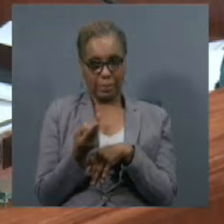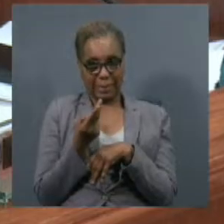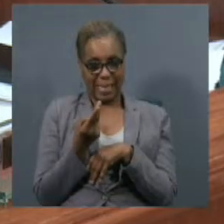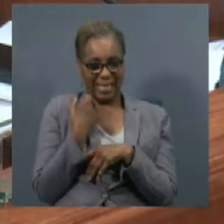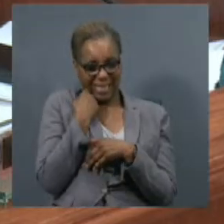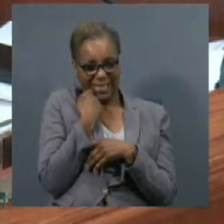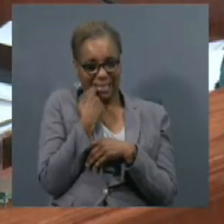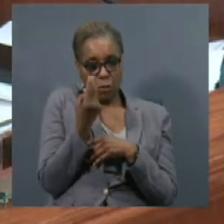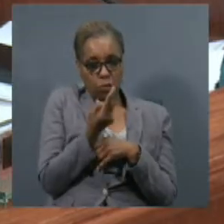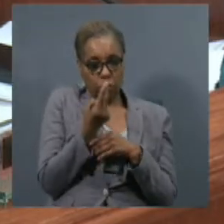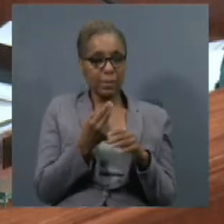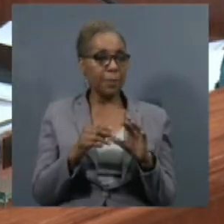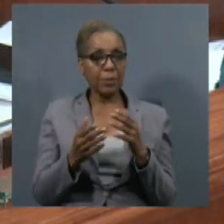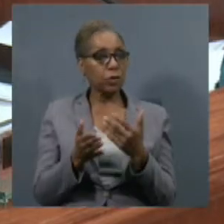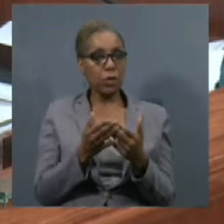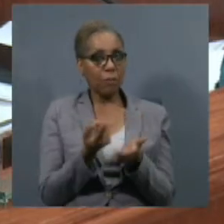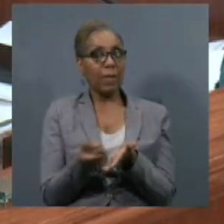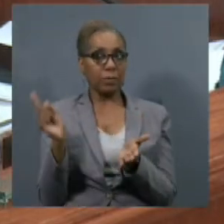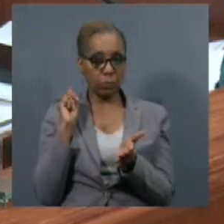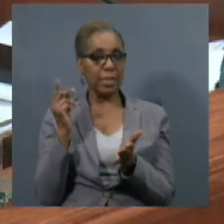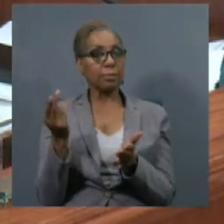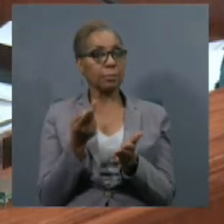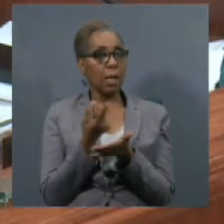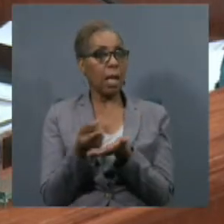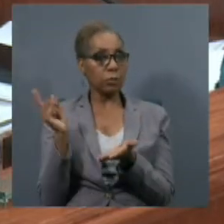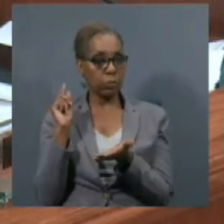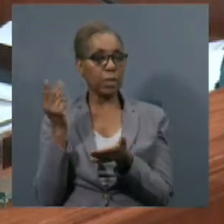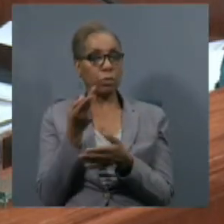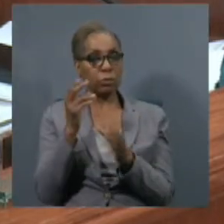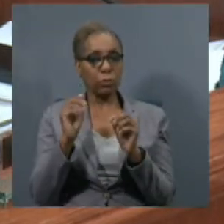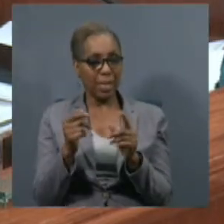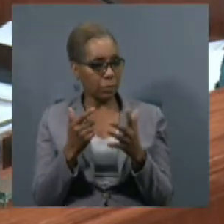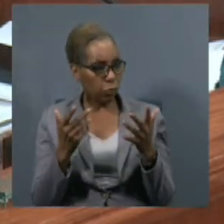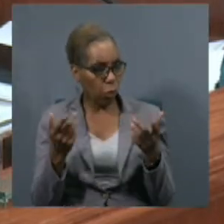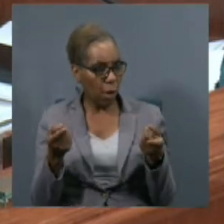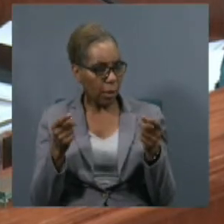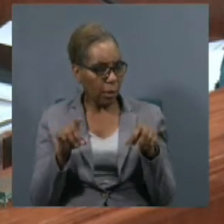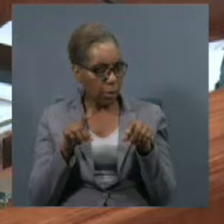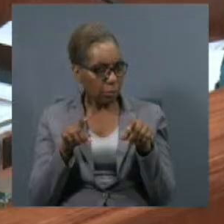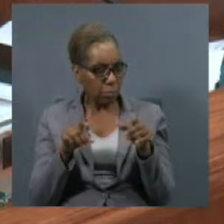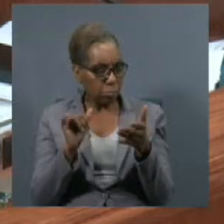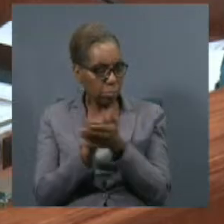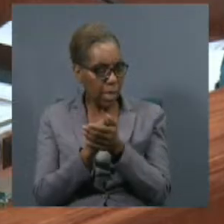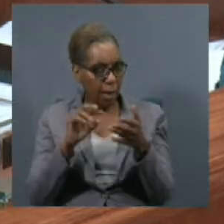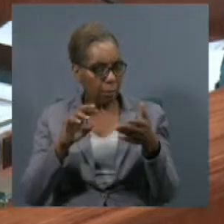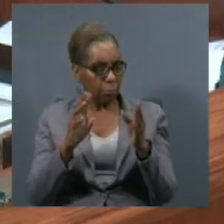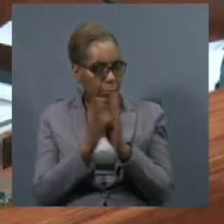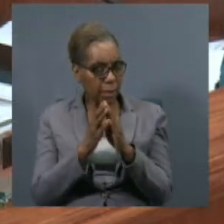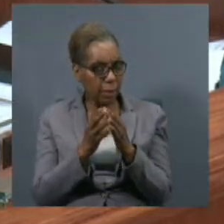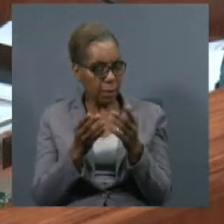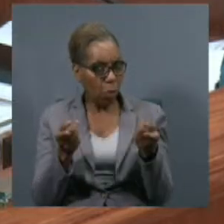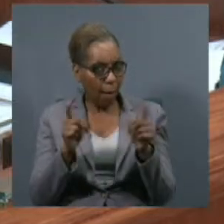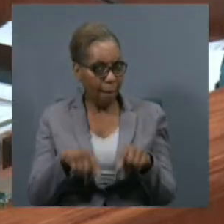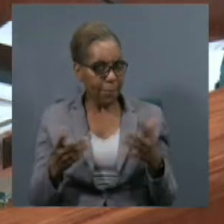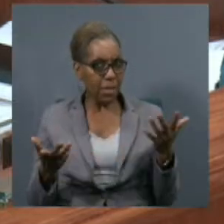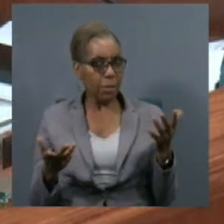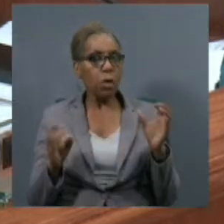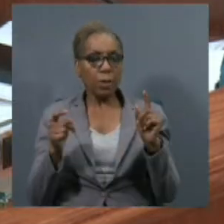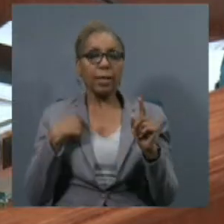Thursday of last week. What happened in that meeting? We talked